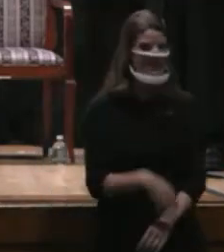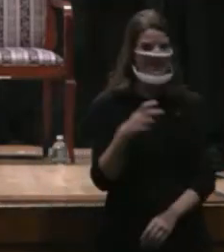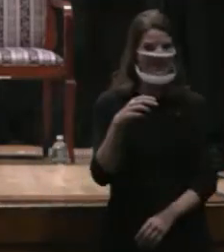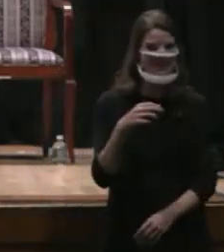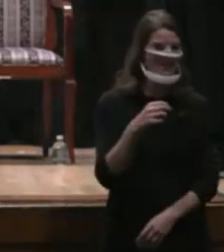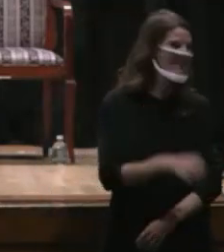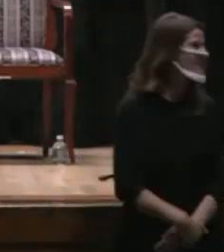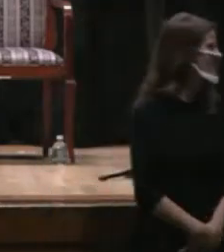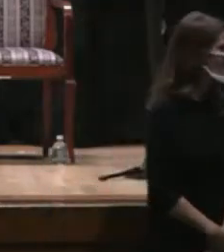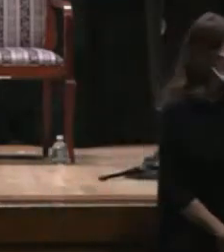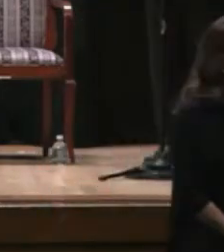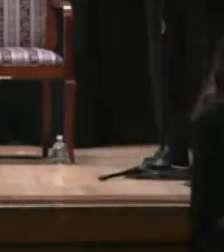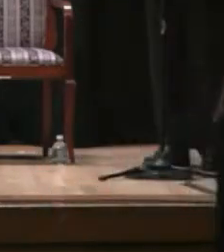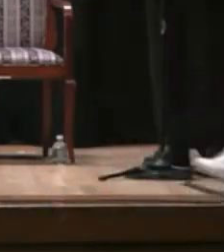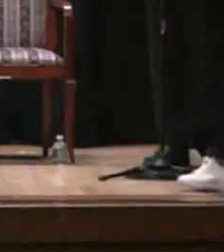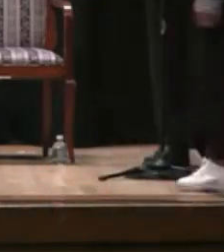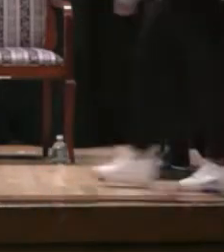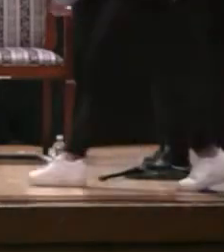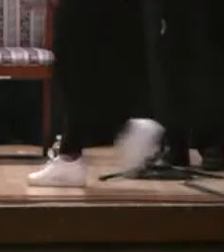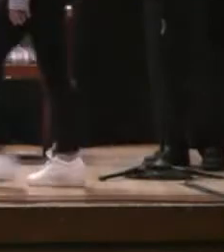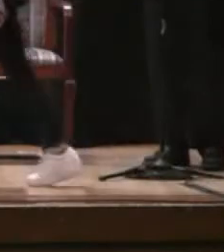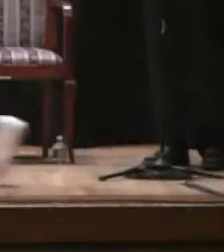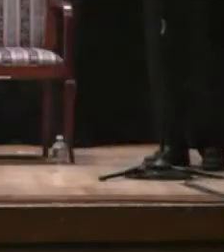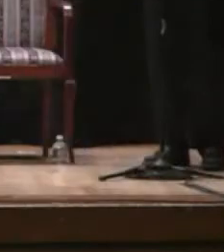Pixing He.